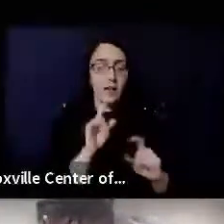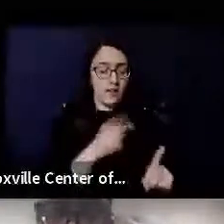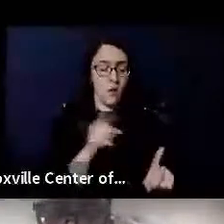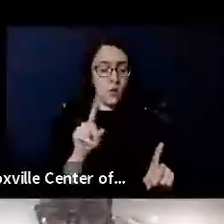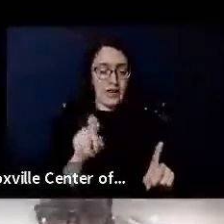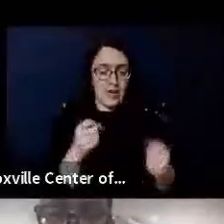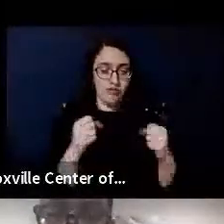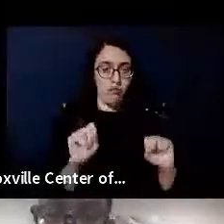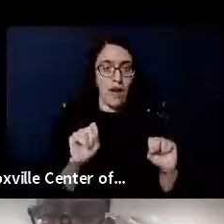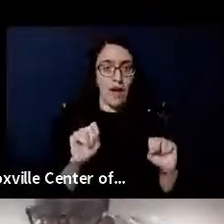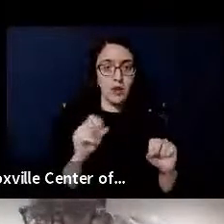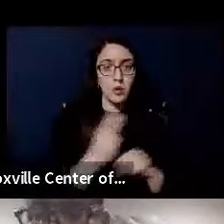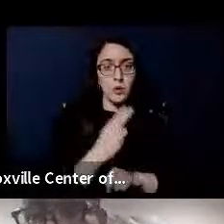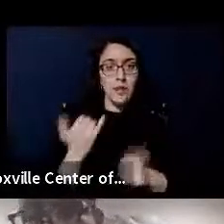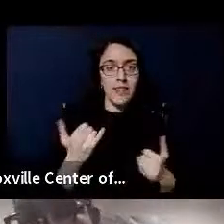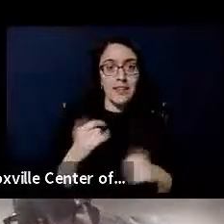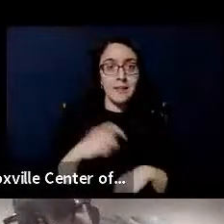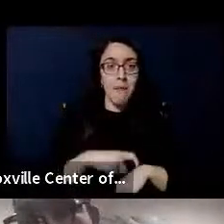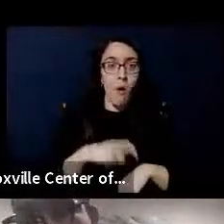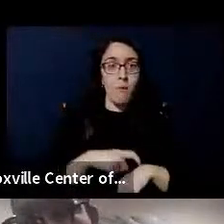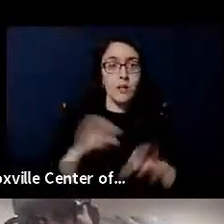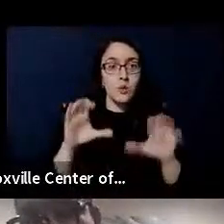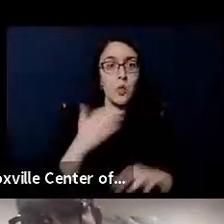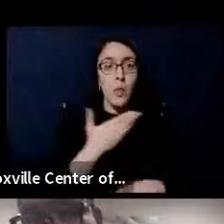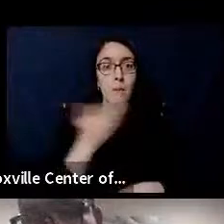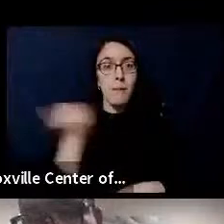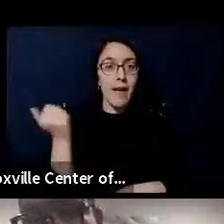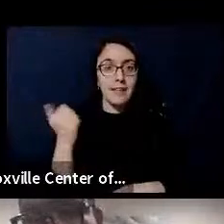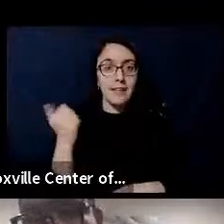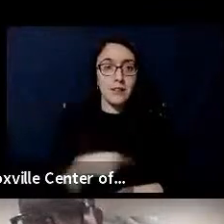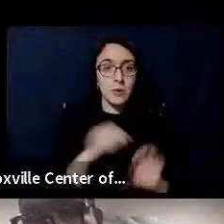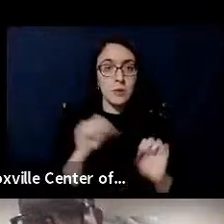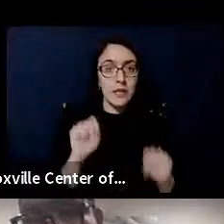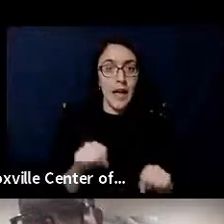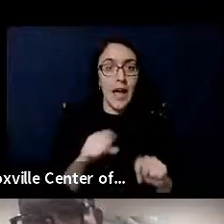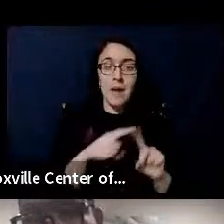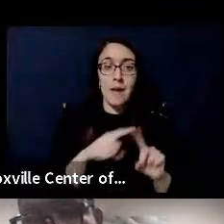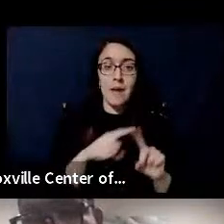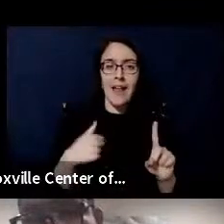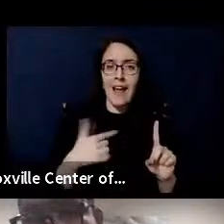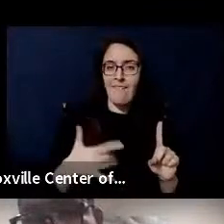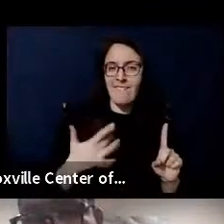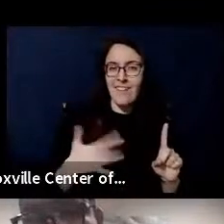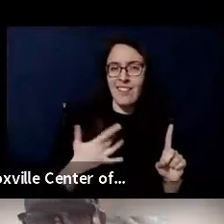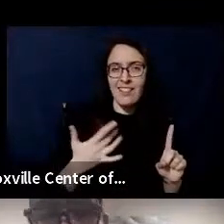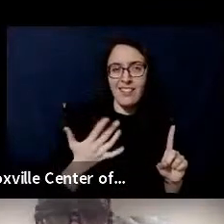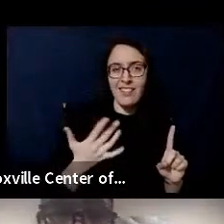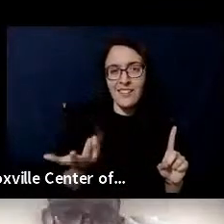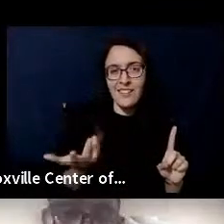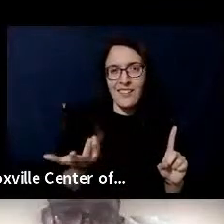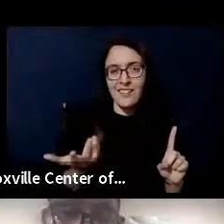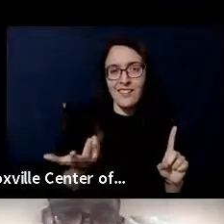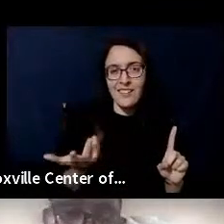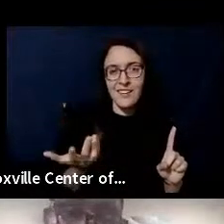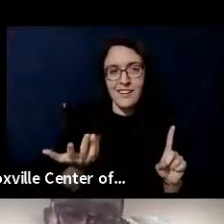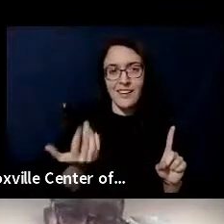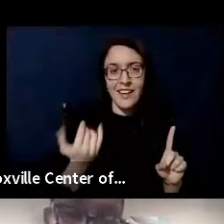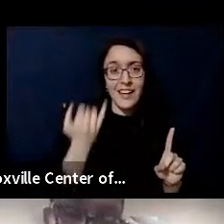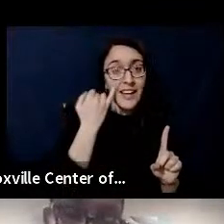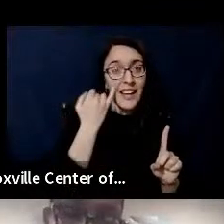moment to do the best good that we can. I guess personally remain unconvinced that anything we do is going to have